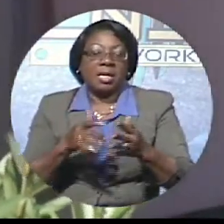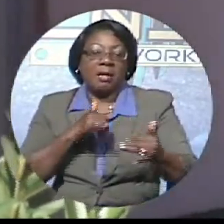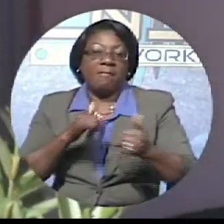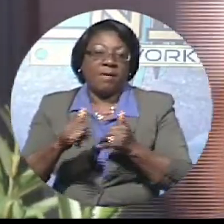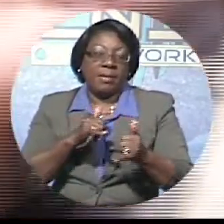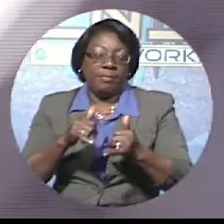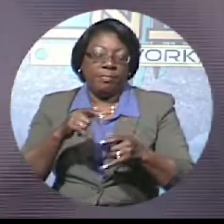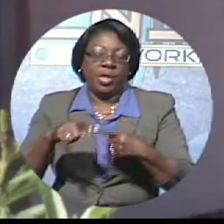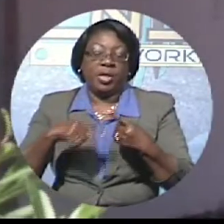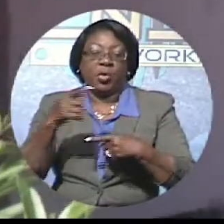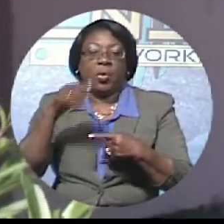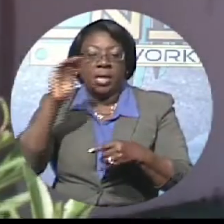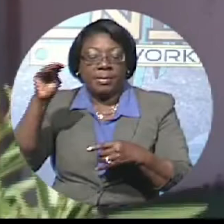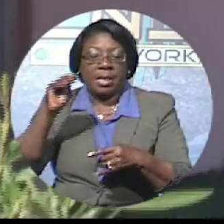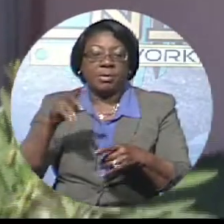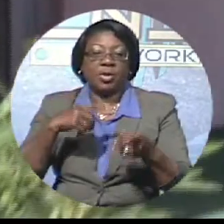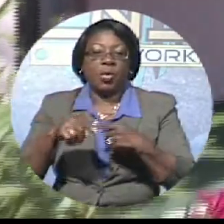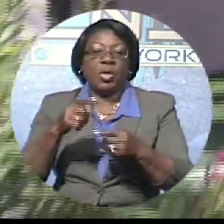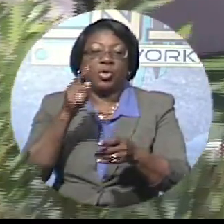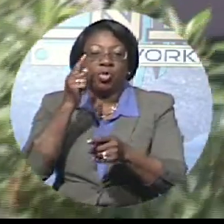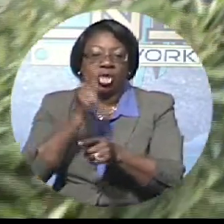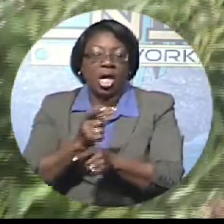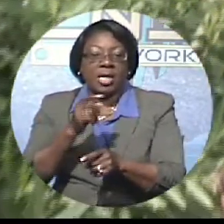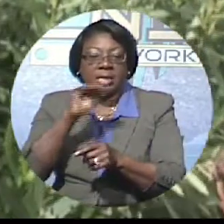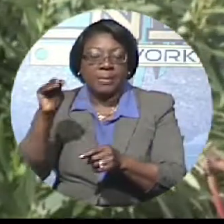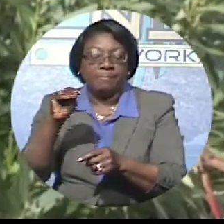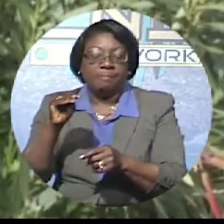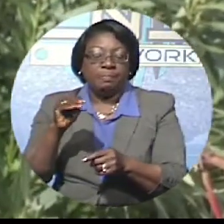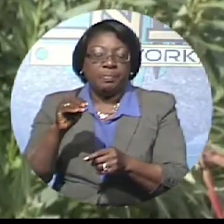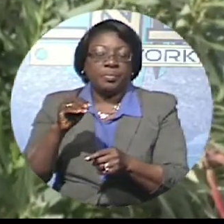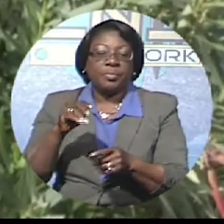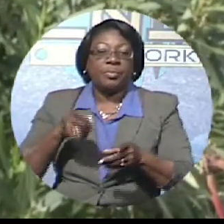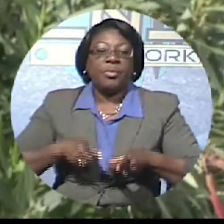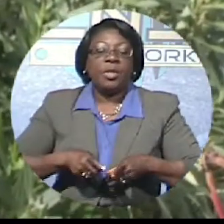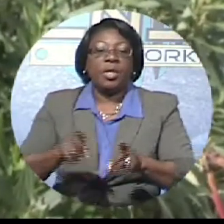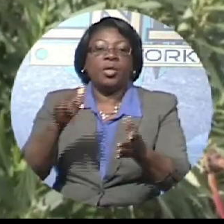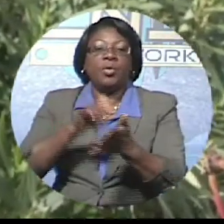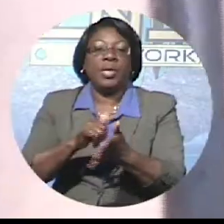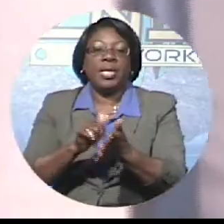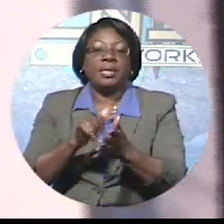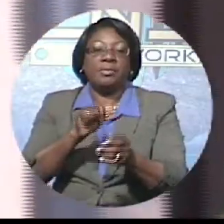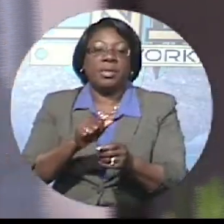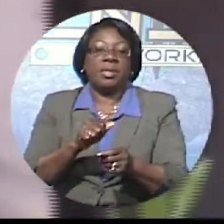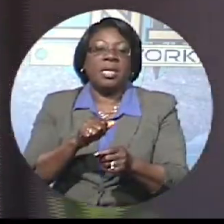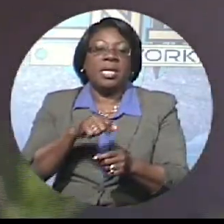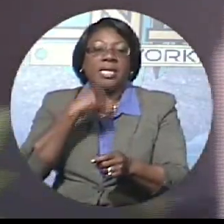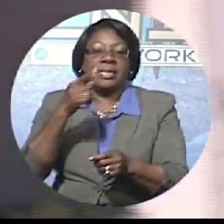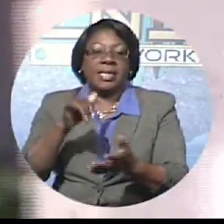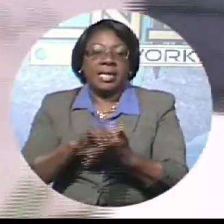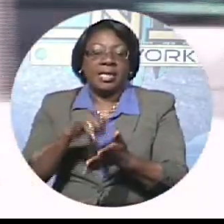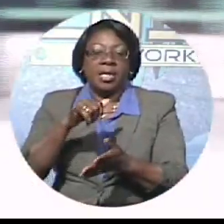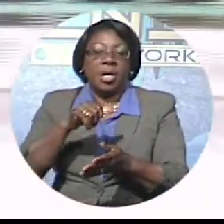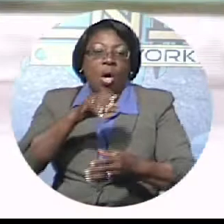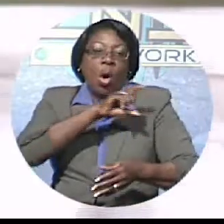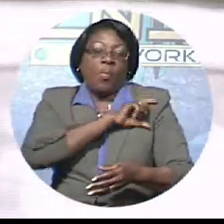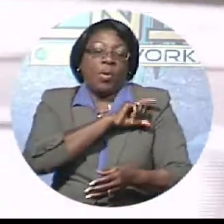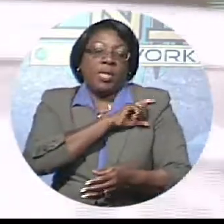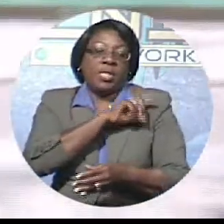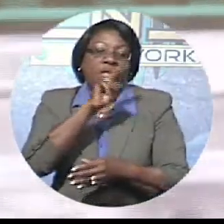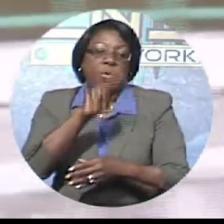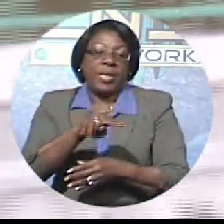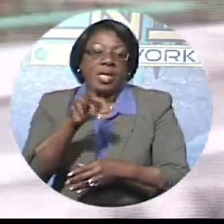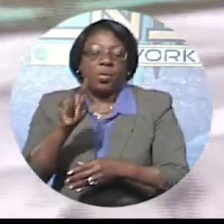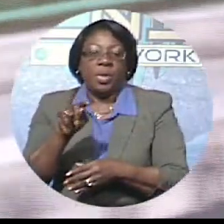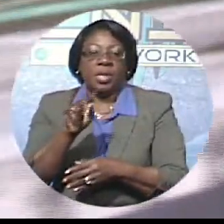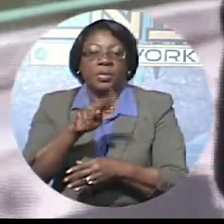he was going to charge him. During that struggle, he said Officer 2126 Smith hit Rolle 2 to 3 times with a